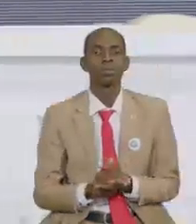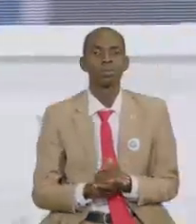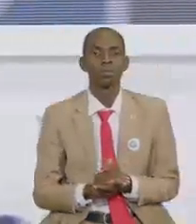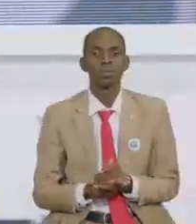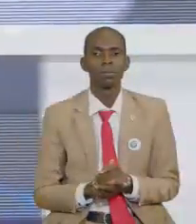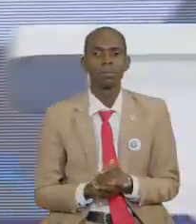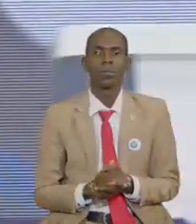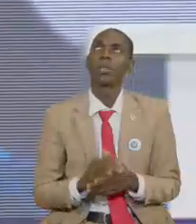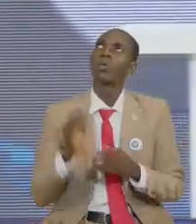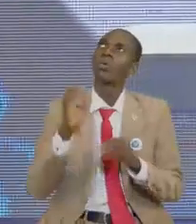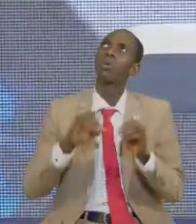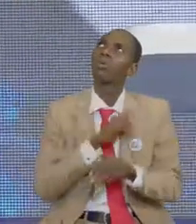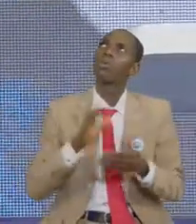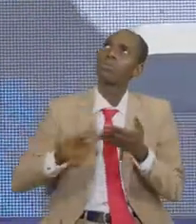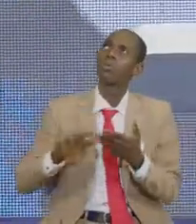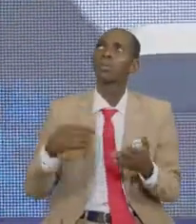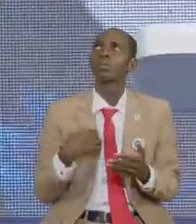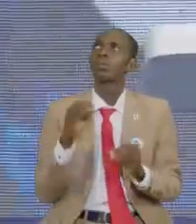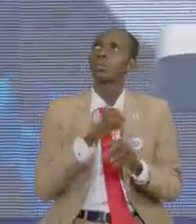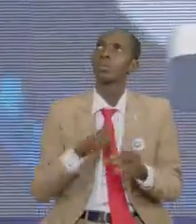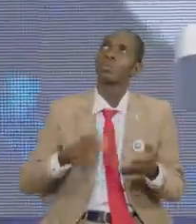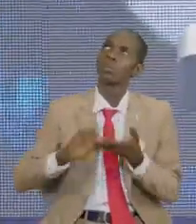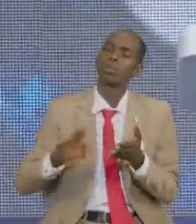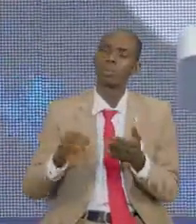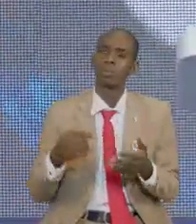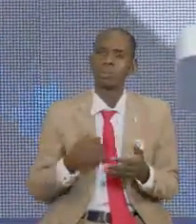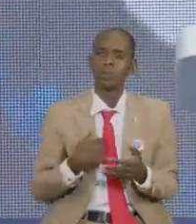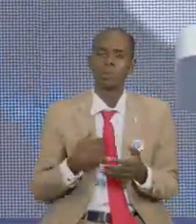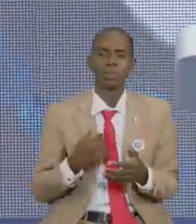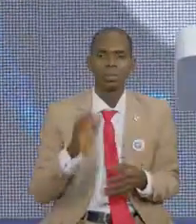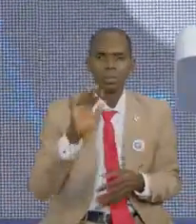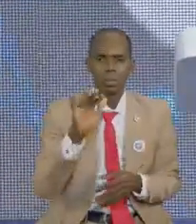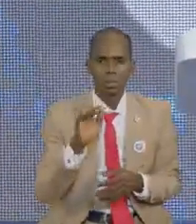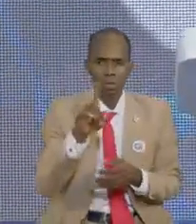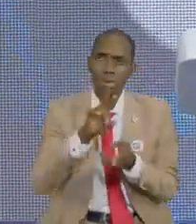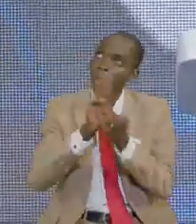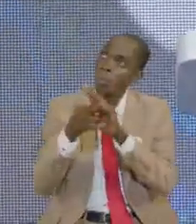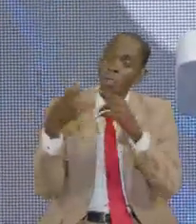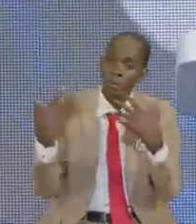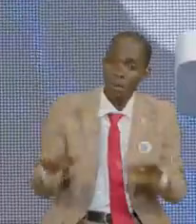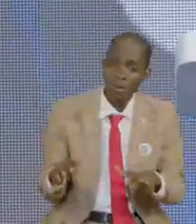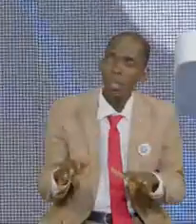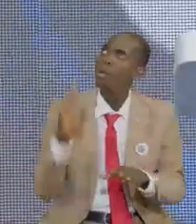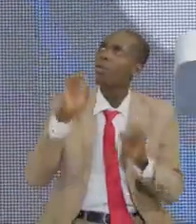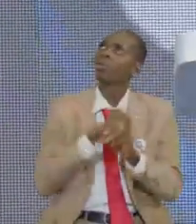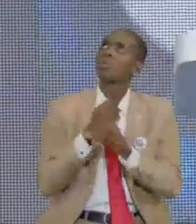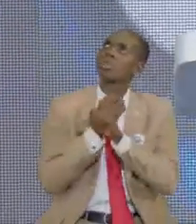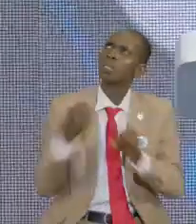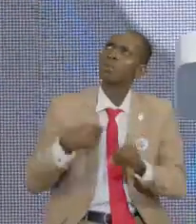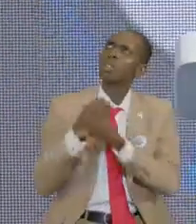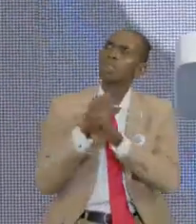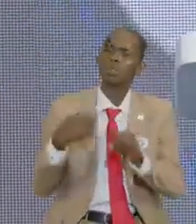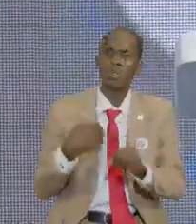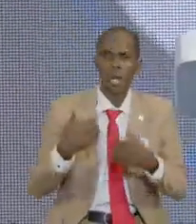Forgive me. Forgive me. Have you repented? Save me. Have you